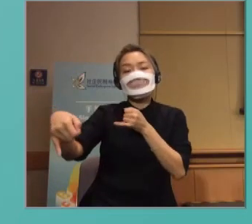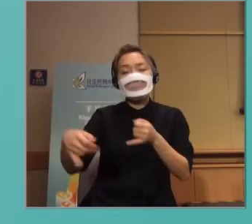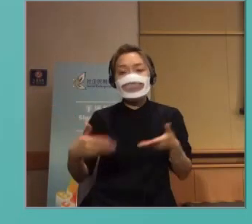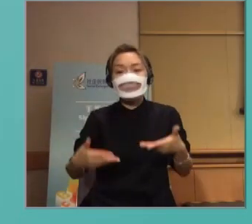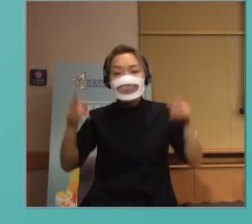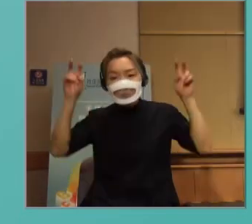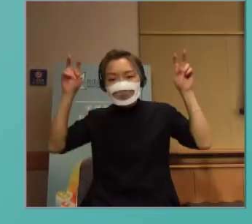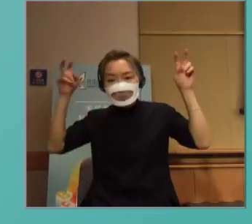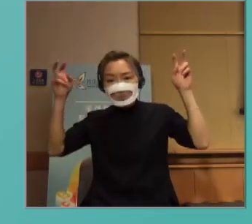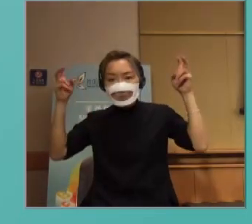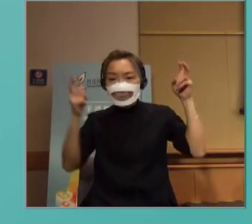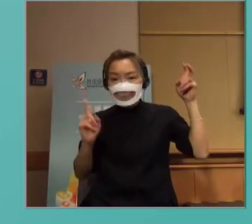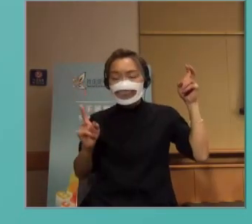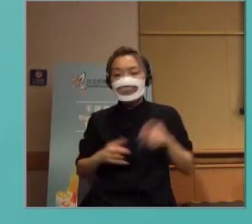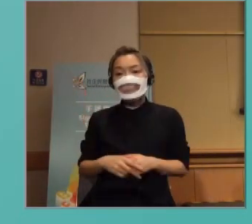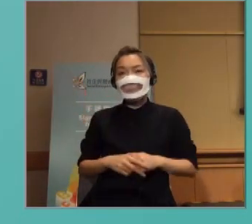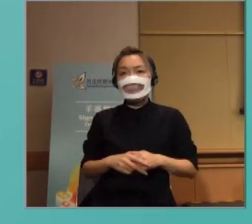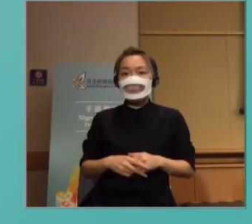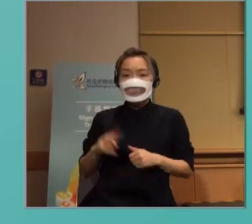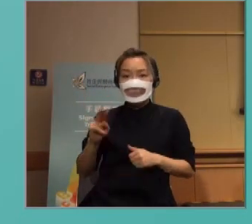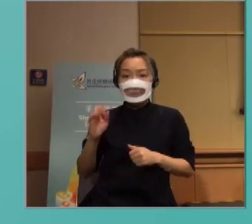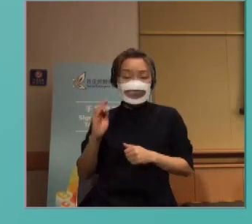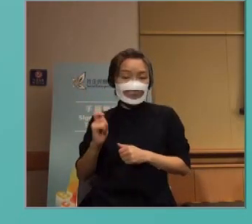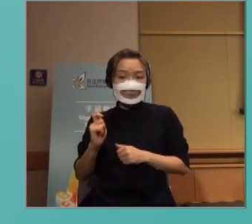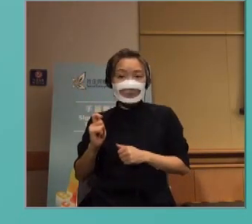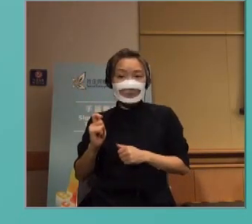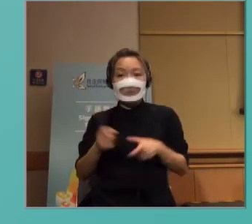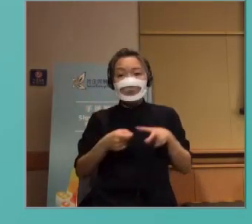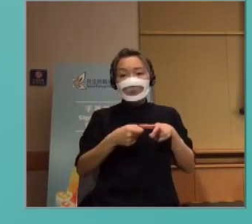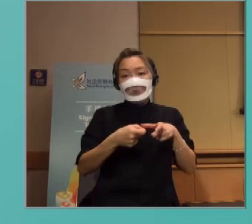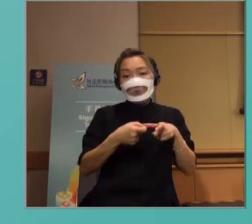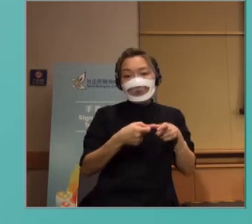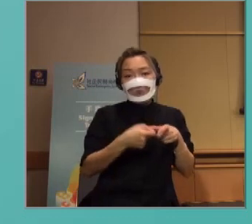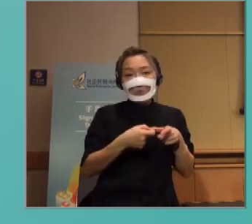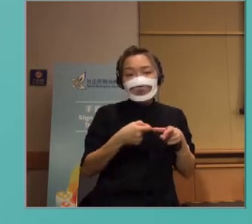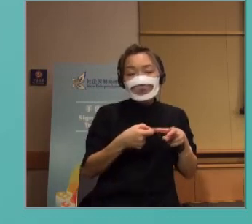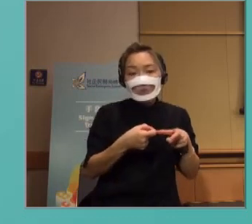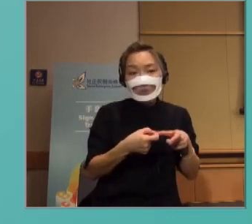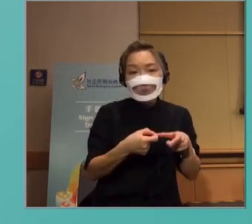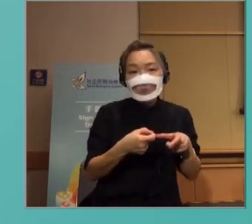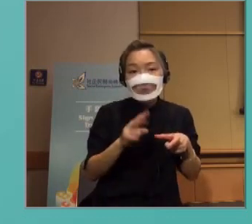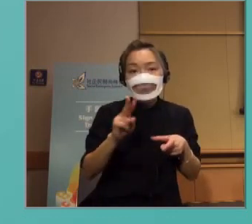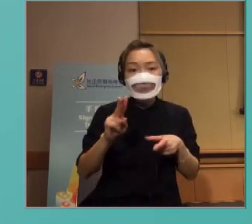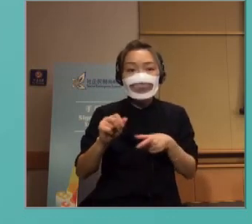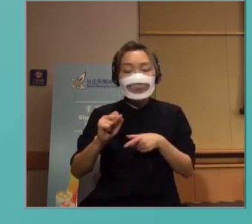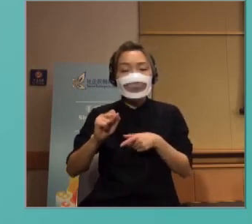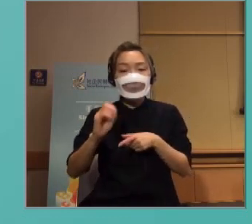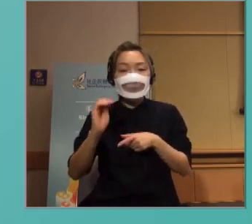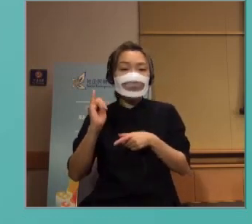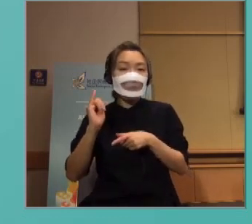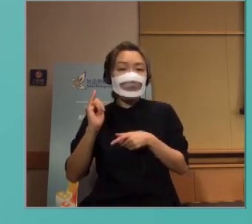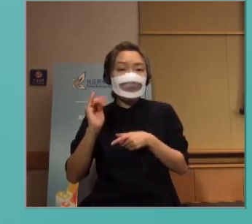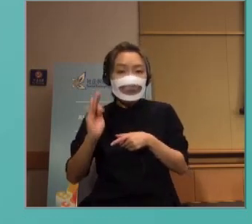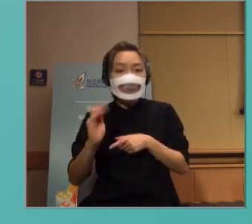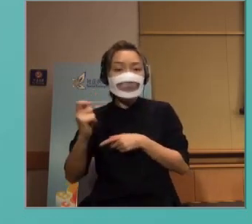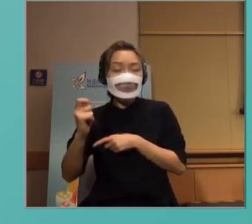be used for social good. Now, the video behind me is actually a project on that we did for charities